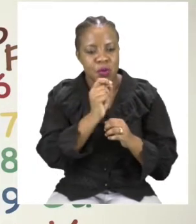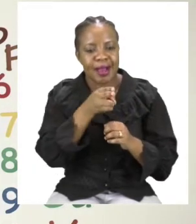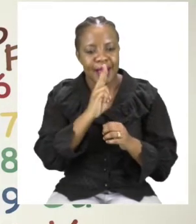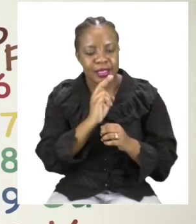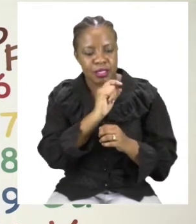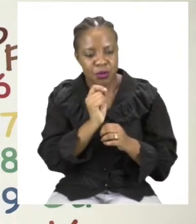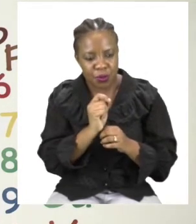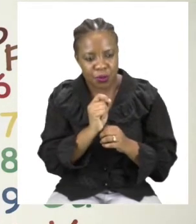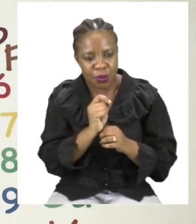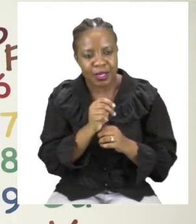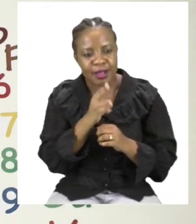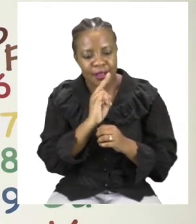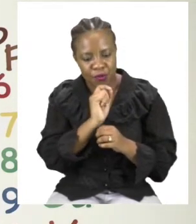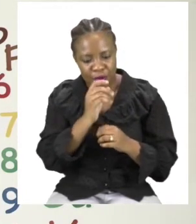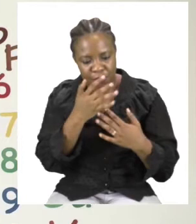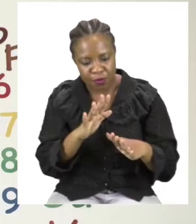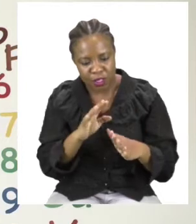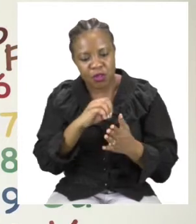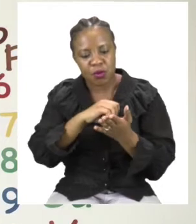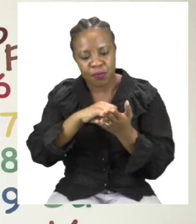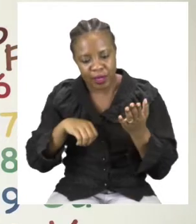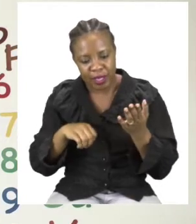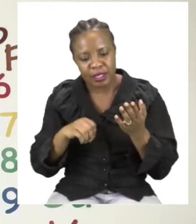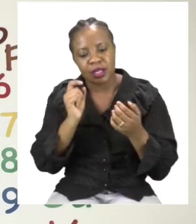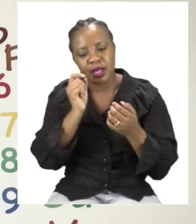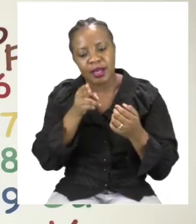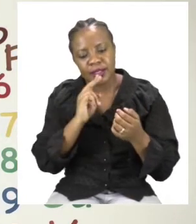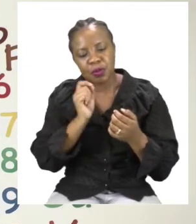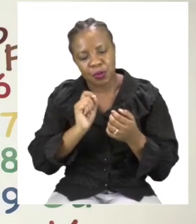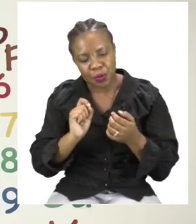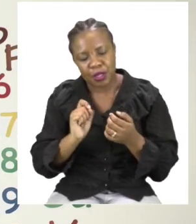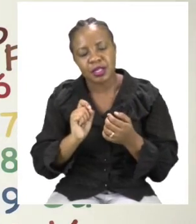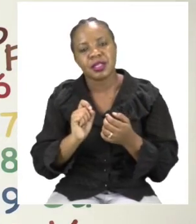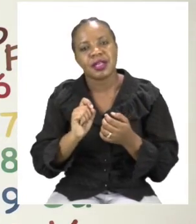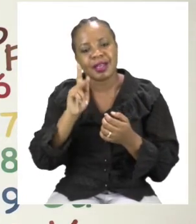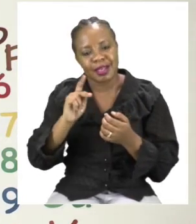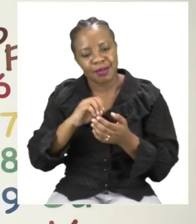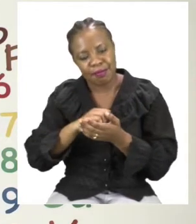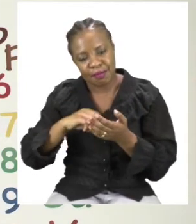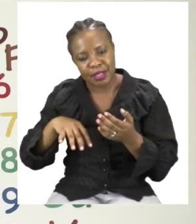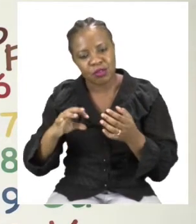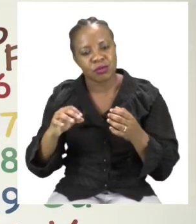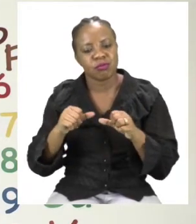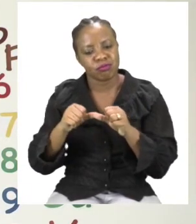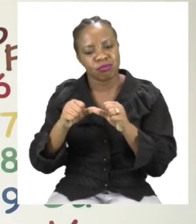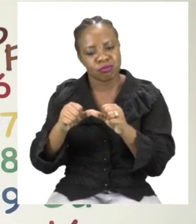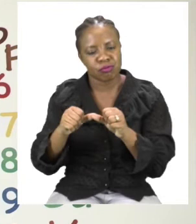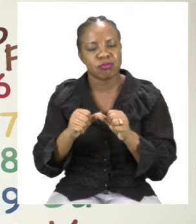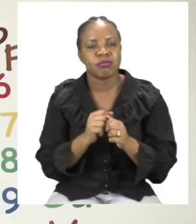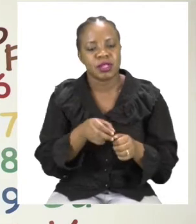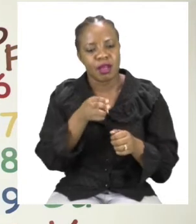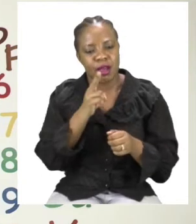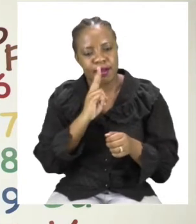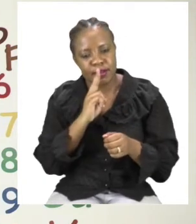you go to get your final answer. Whew, this is a lot, boys and girls, but I trust you. So